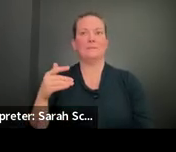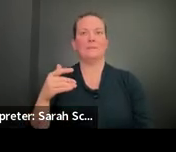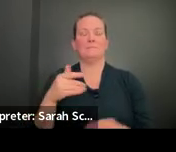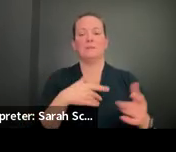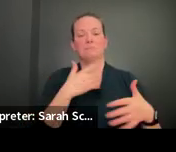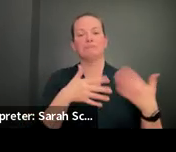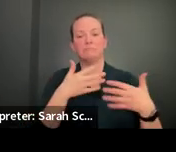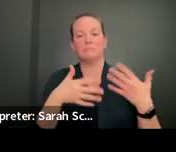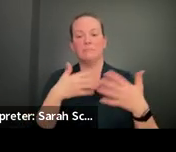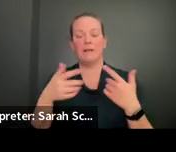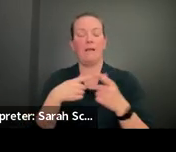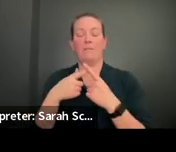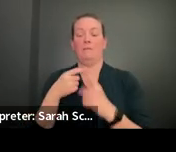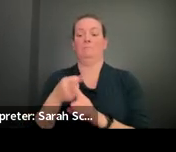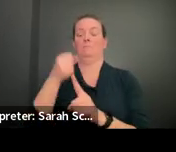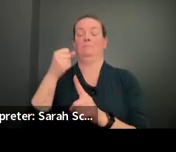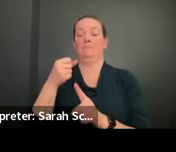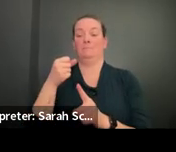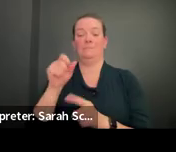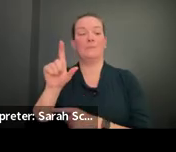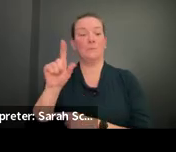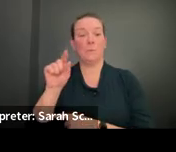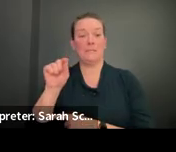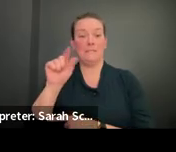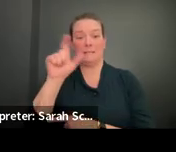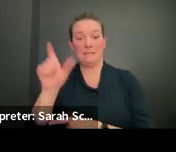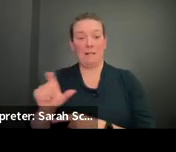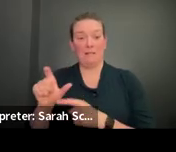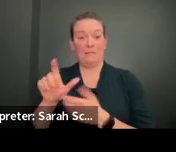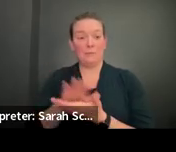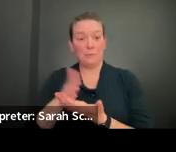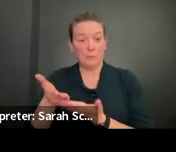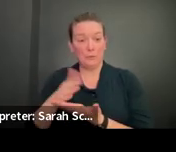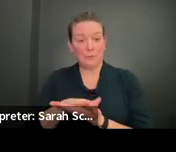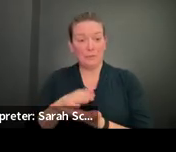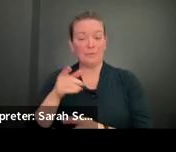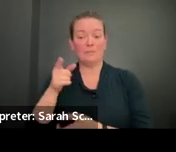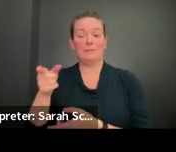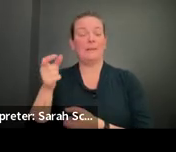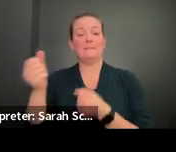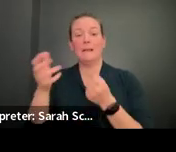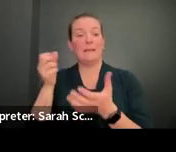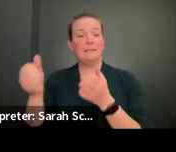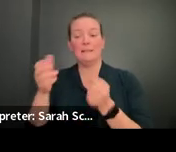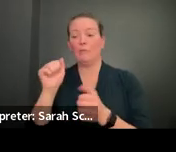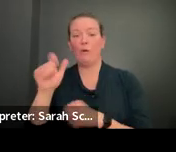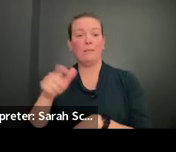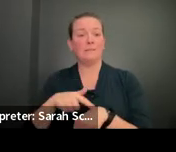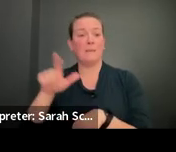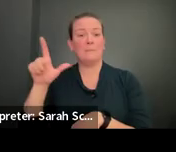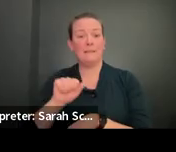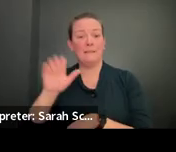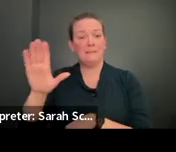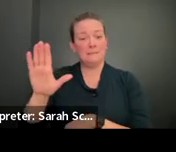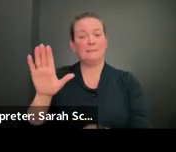to the next, there are 20 Italian interpreters who are signing all the time in Italian